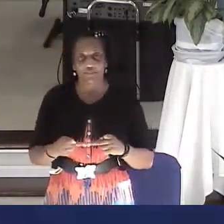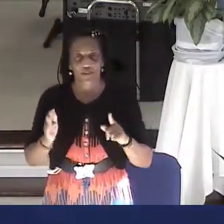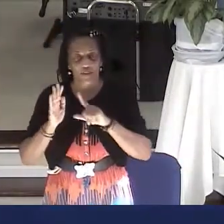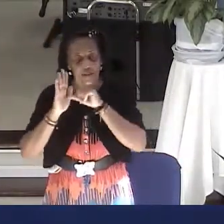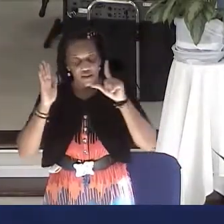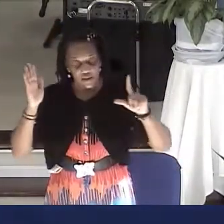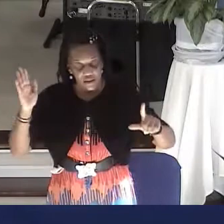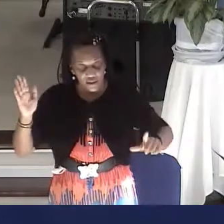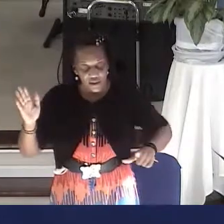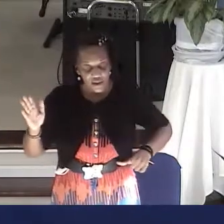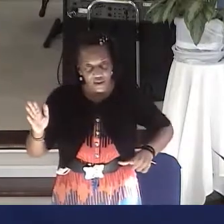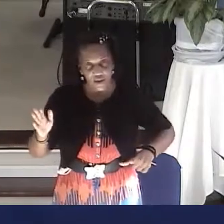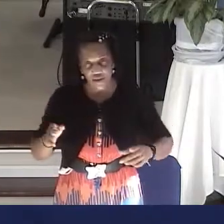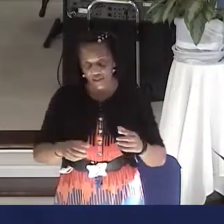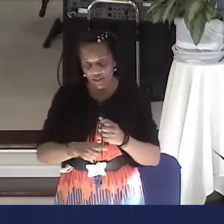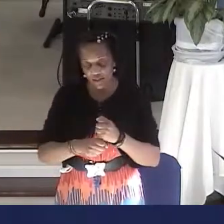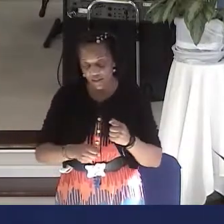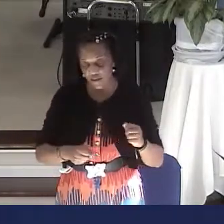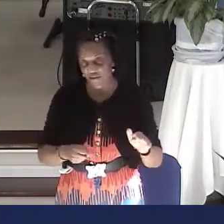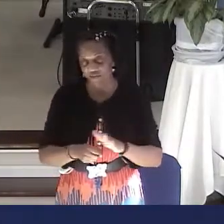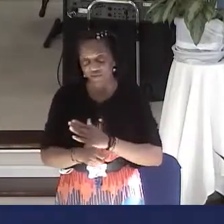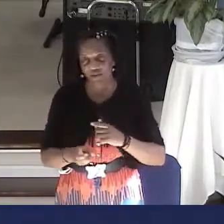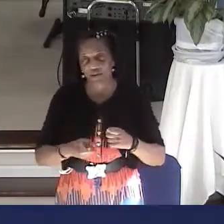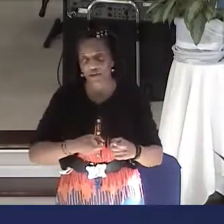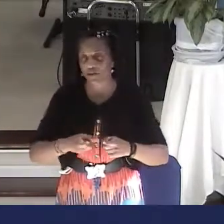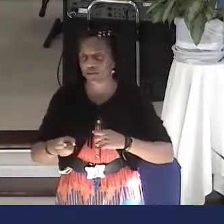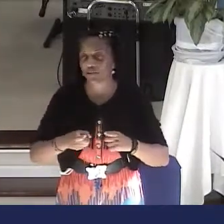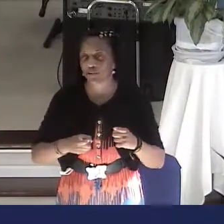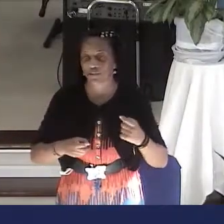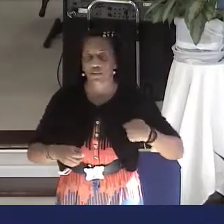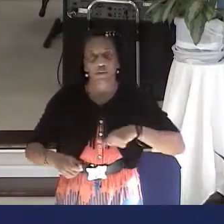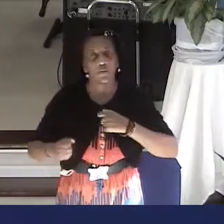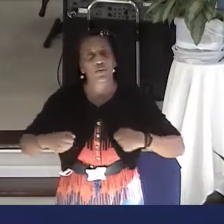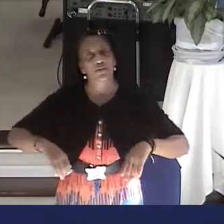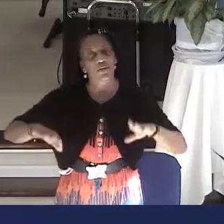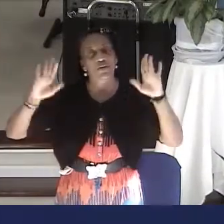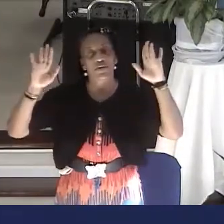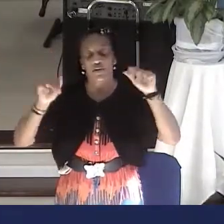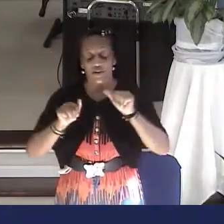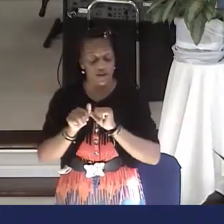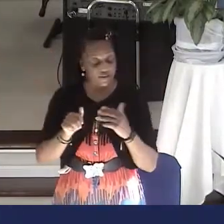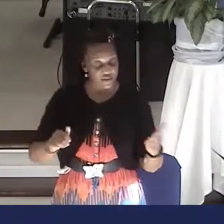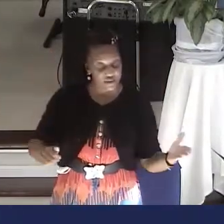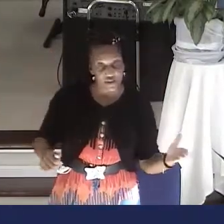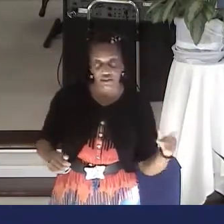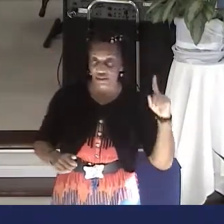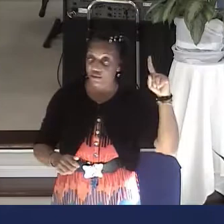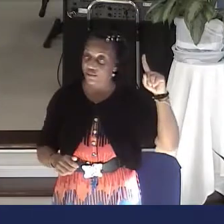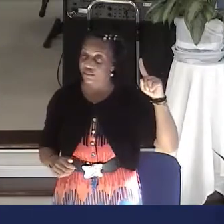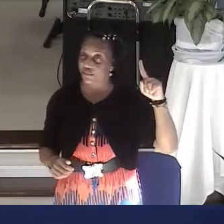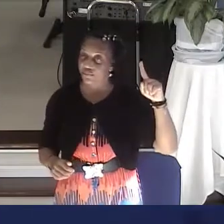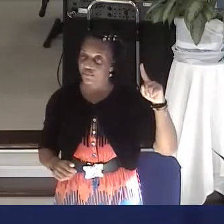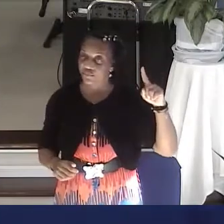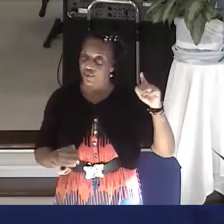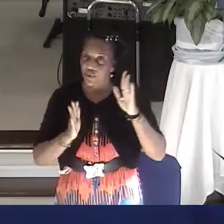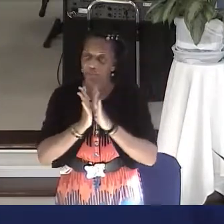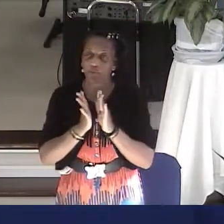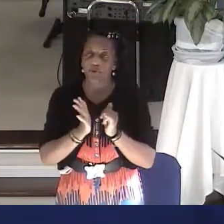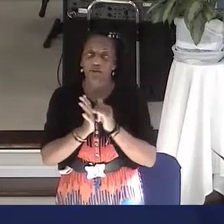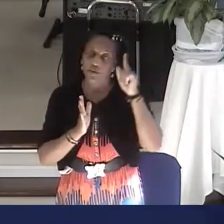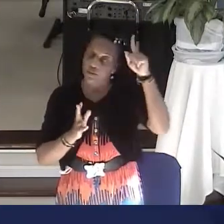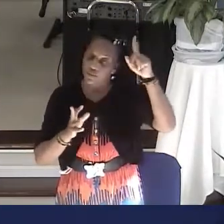that you take full control. We surrender everything to you. We ask that you'll accept this